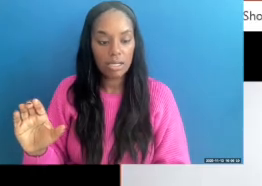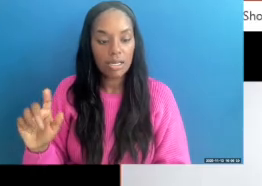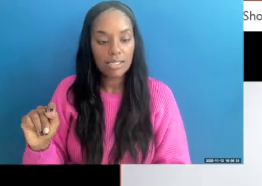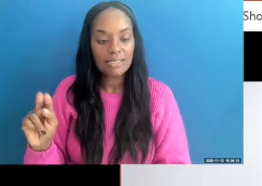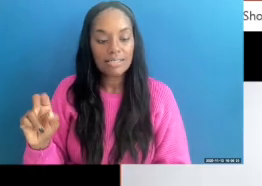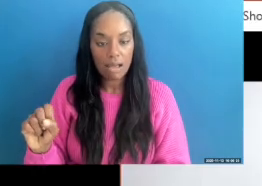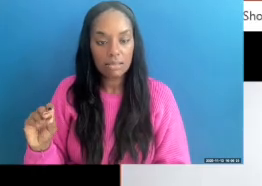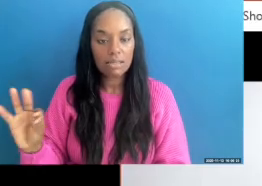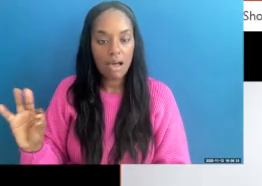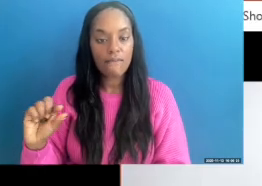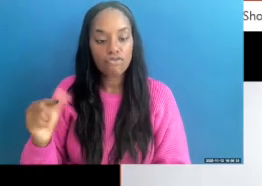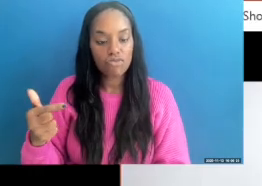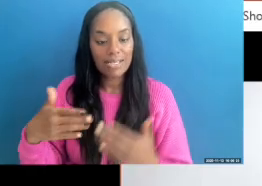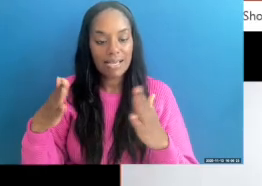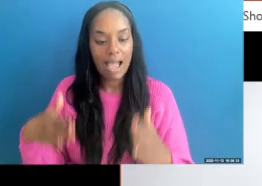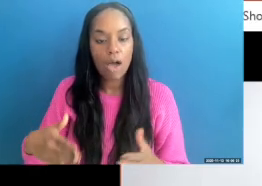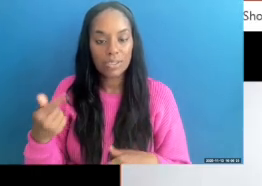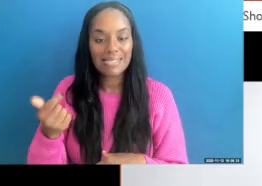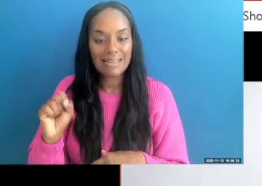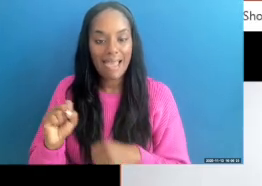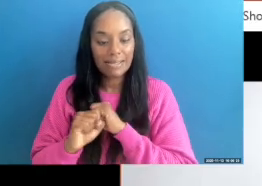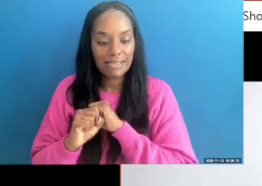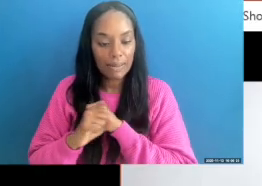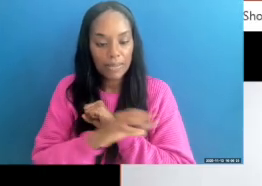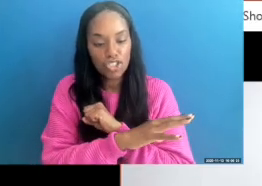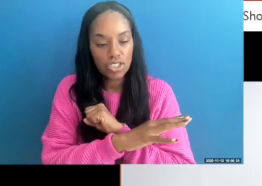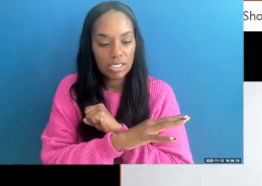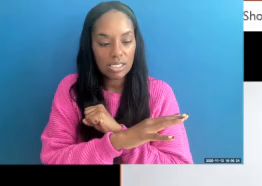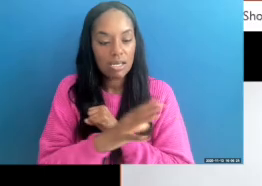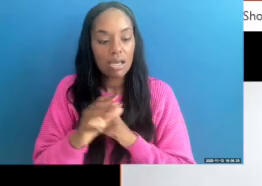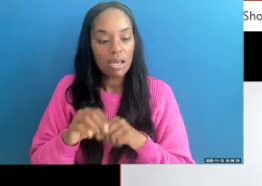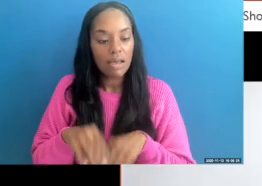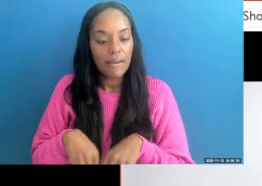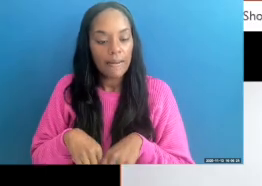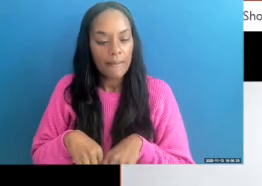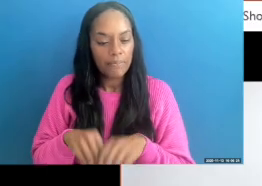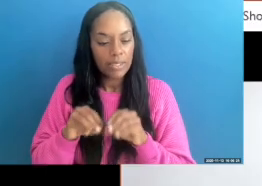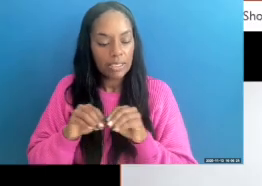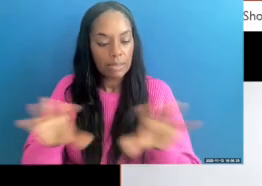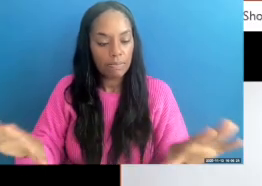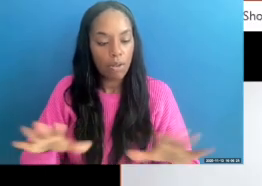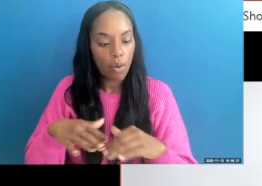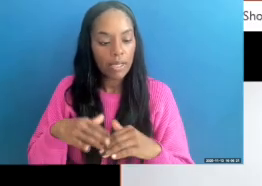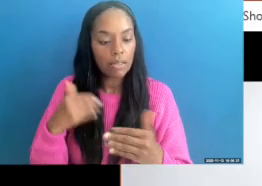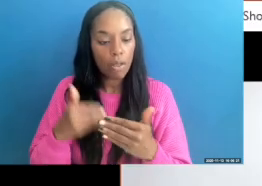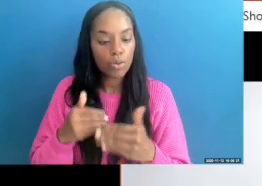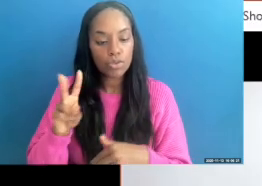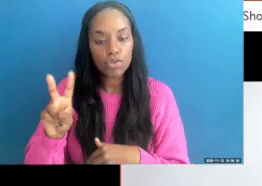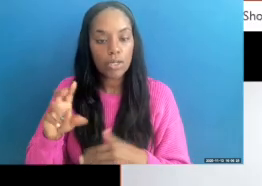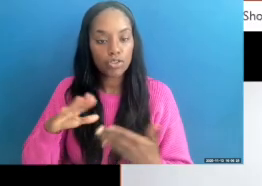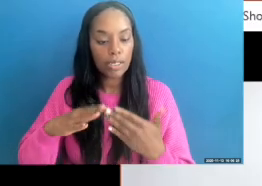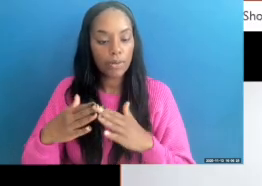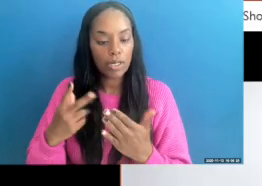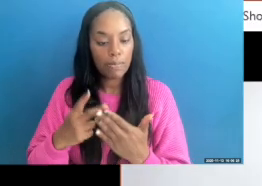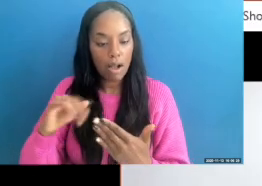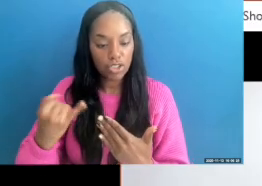deployed nearly 200 community projects, scrapped nearly 30,000 vehicles, and created